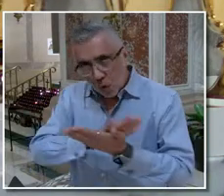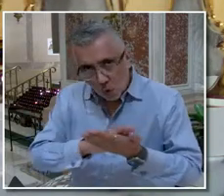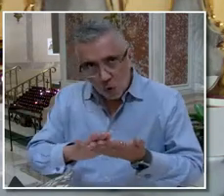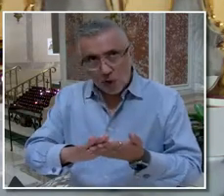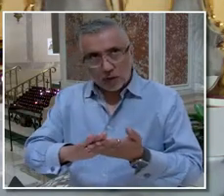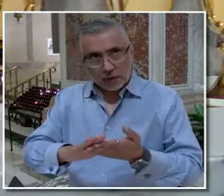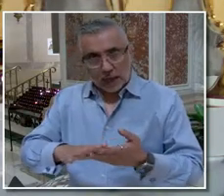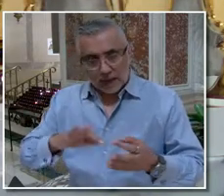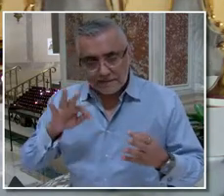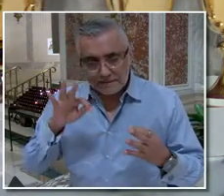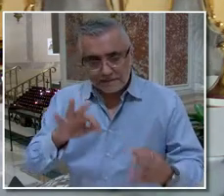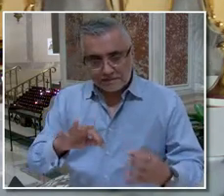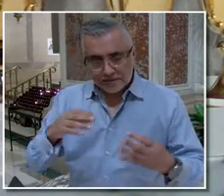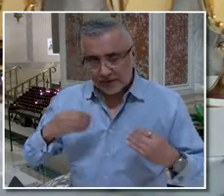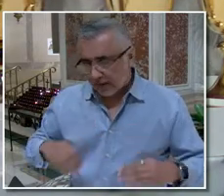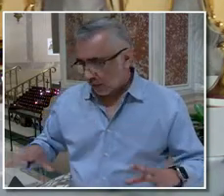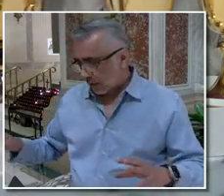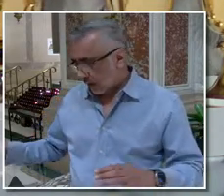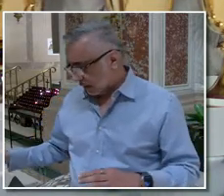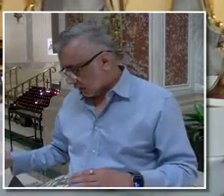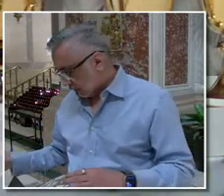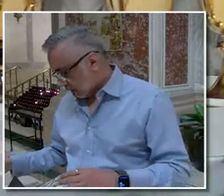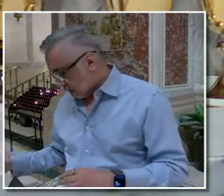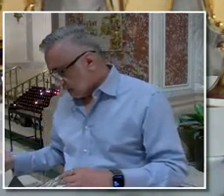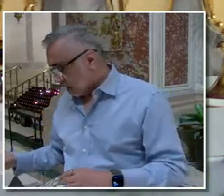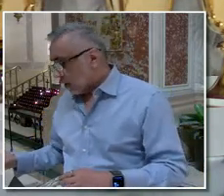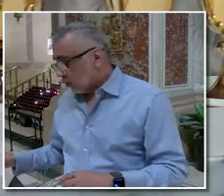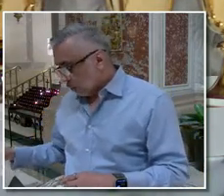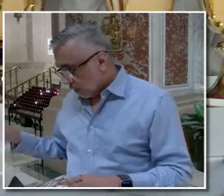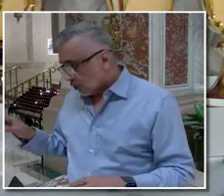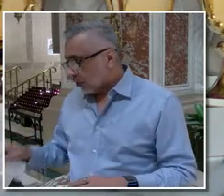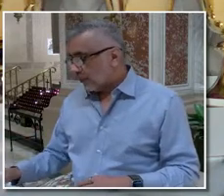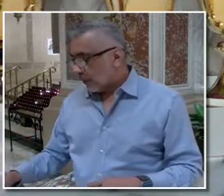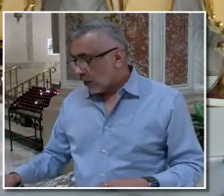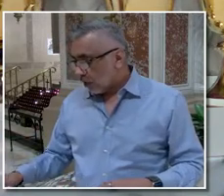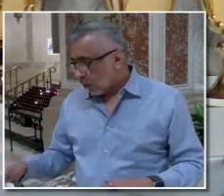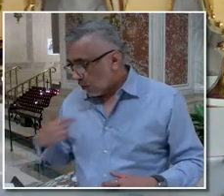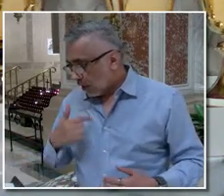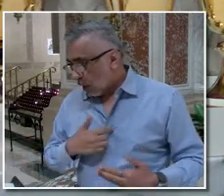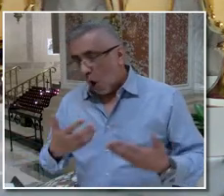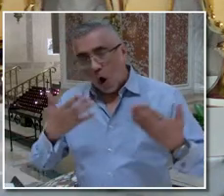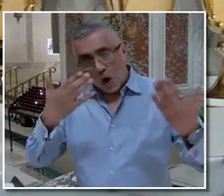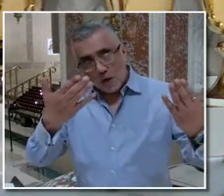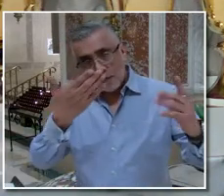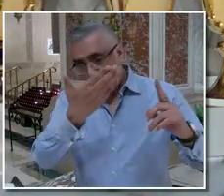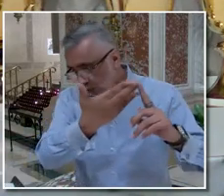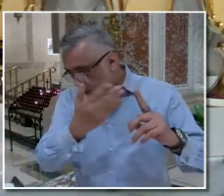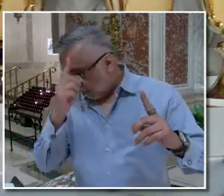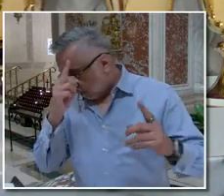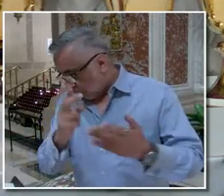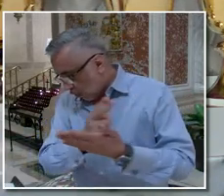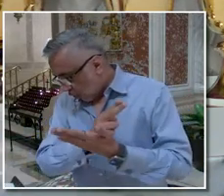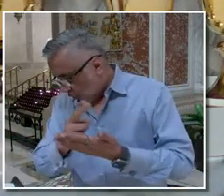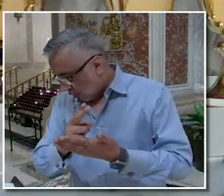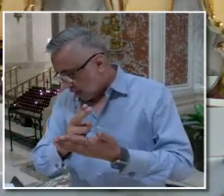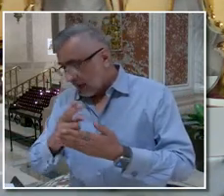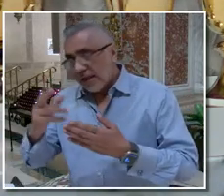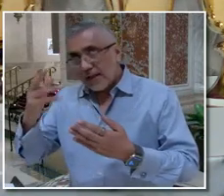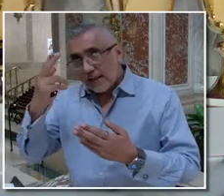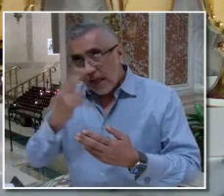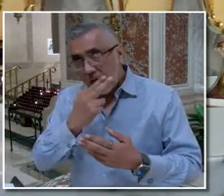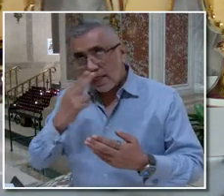and unblemished sacrifices, which we offer you firstly for your holy Catholic